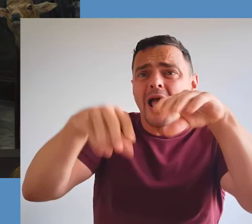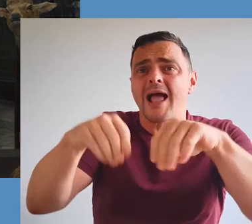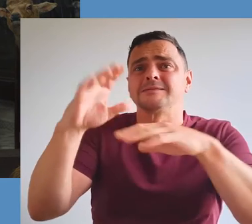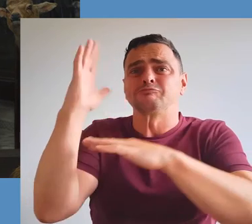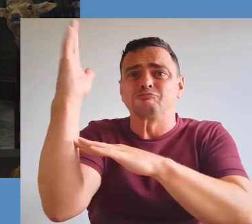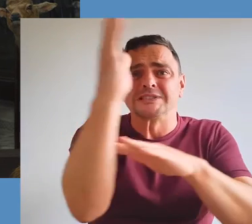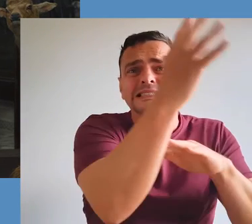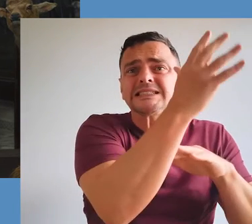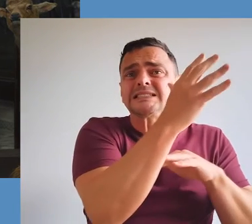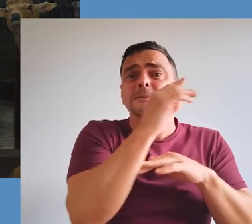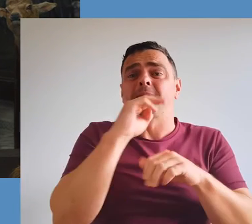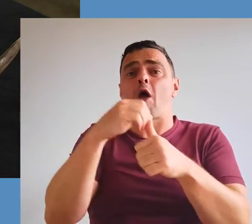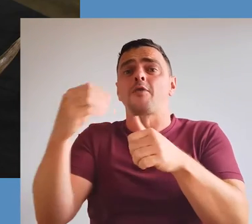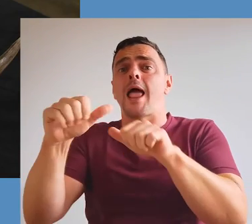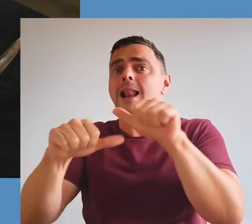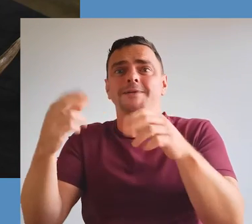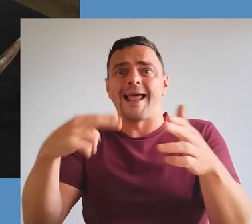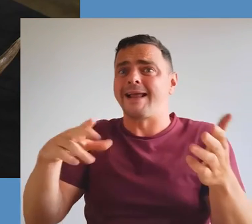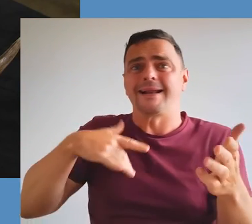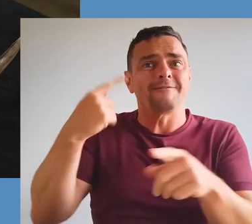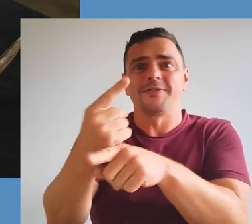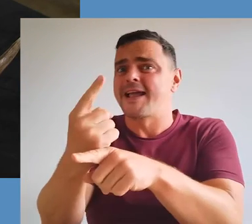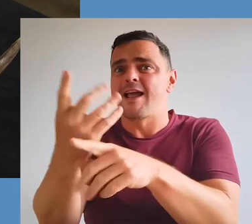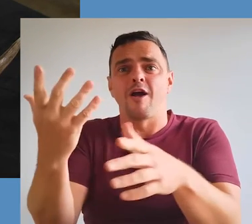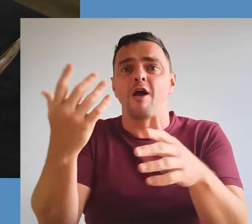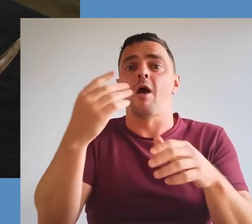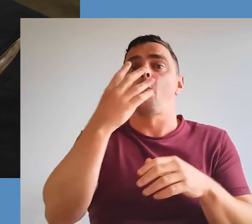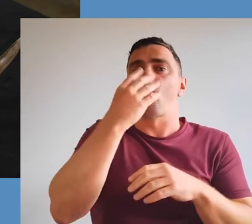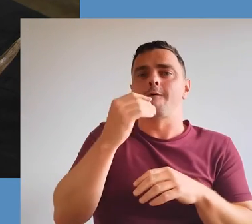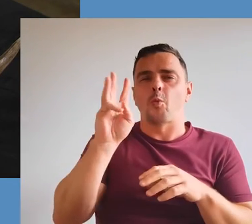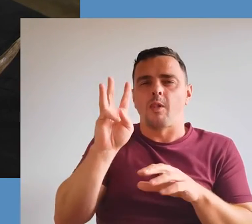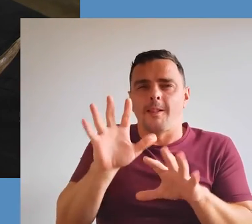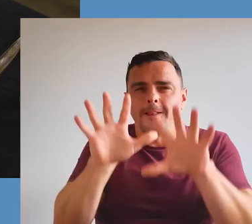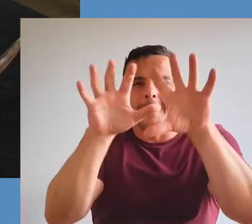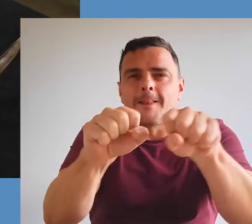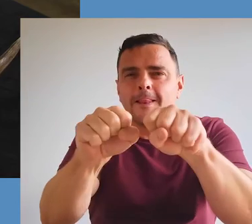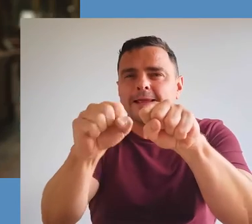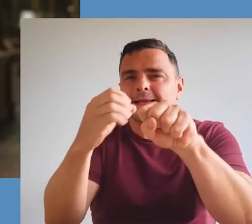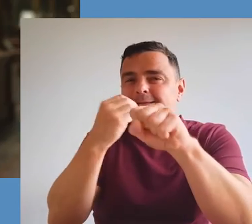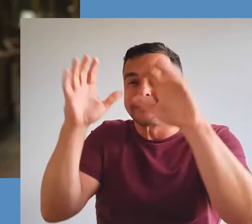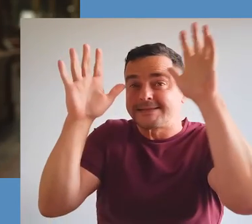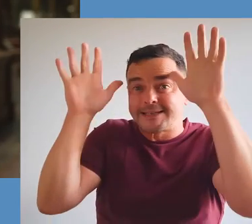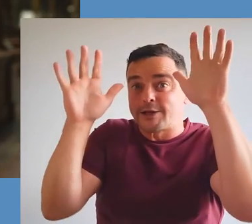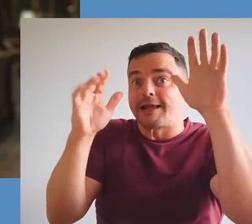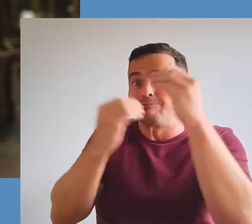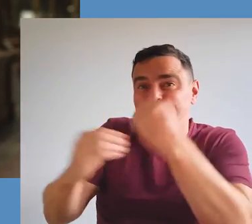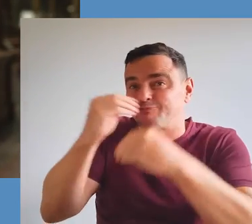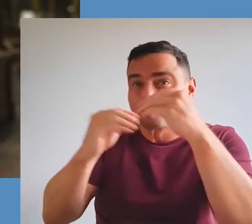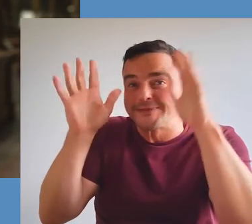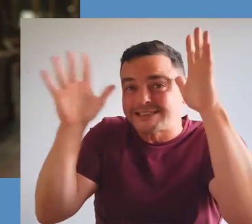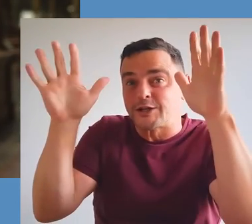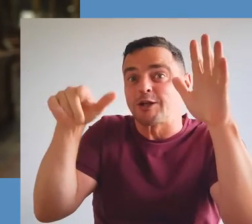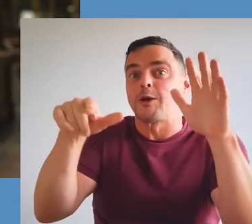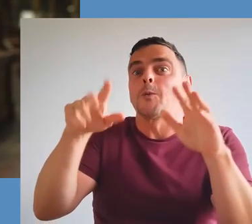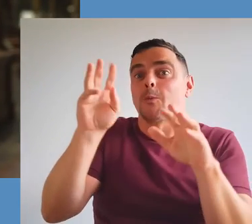and hunt the weak and sick deer so the herds are healthier overall. A great example is Yellowstone in America